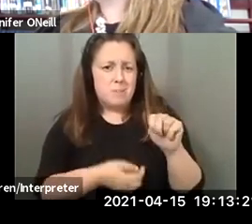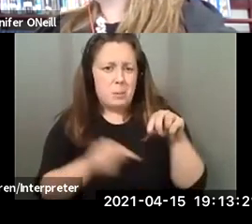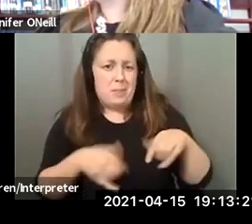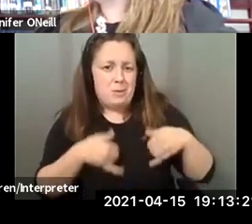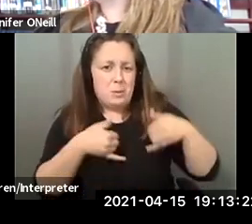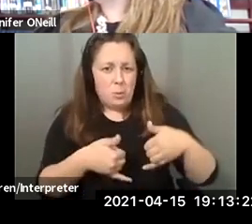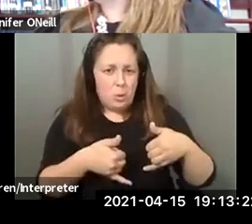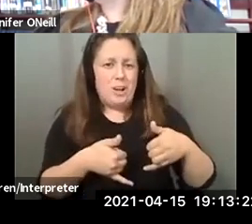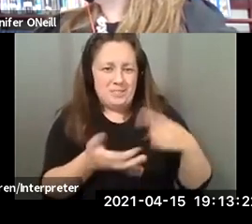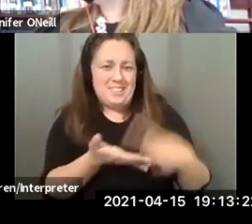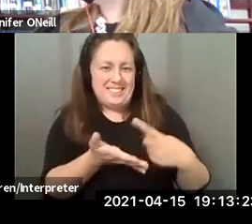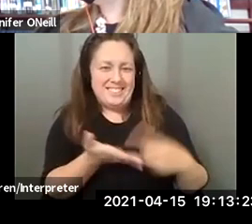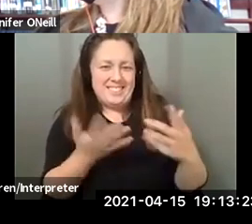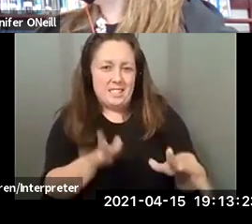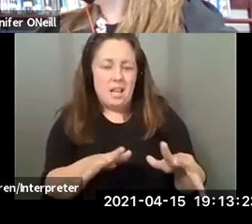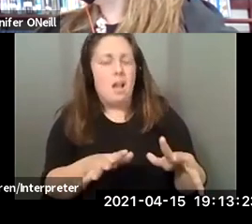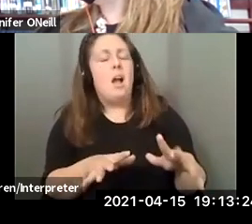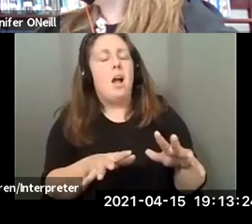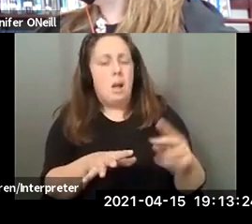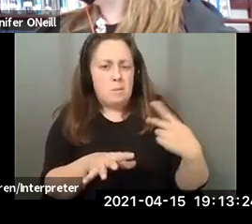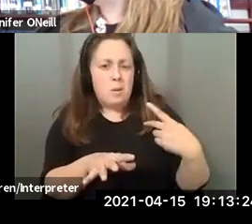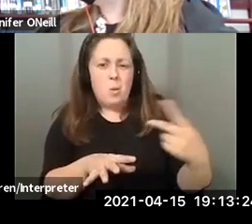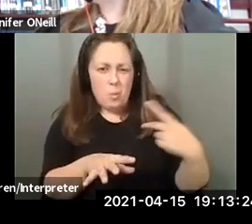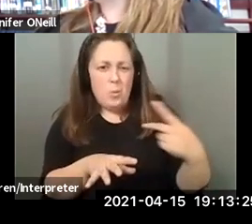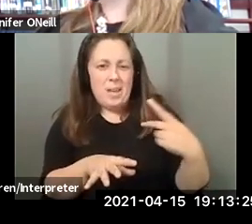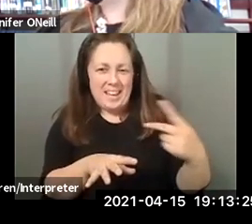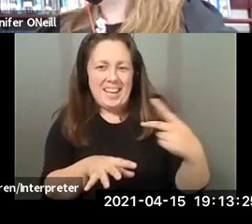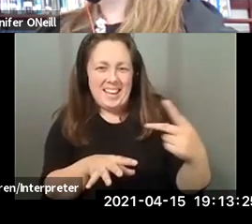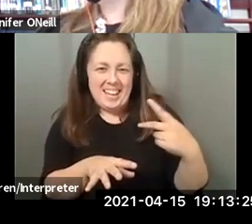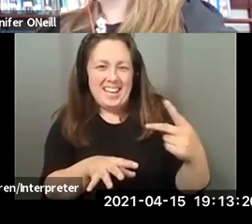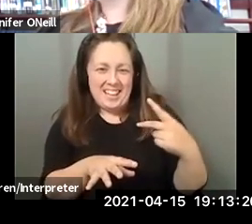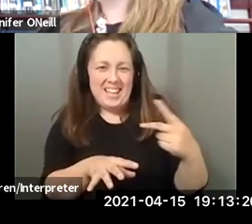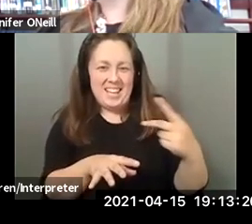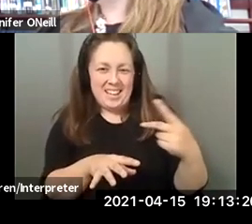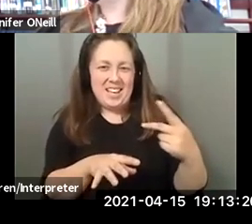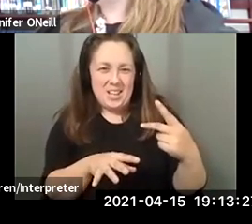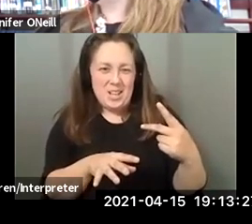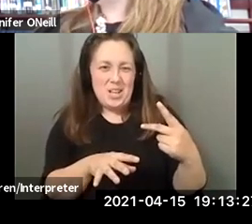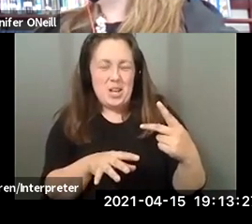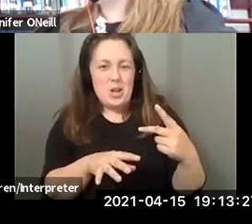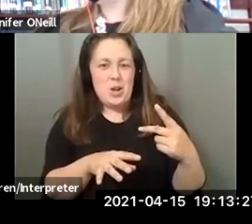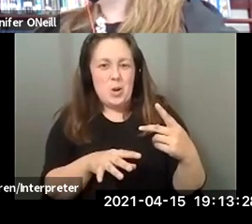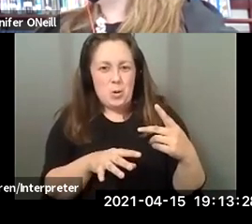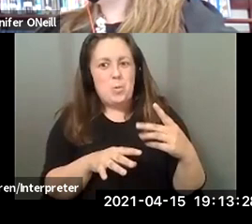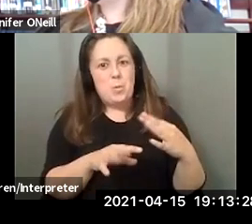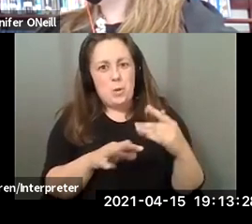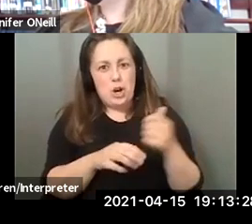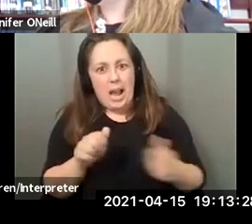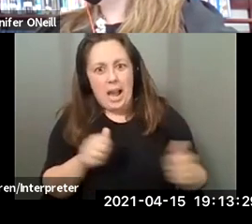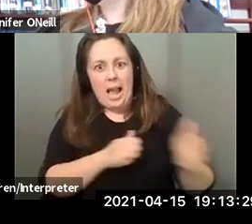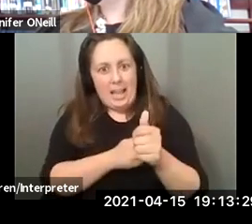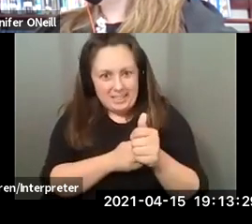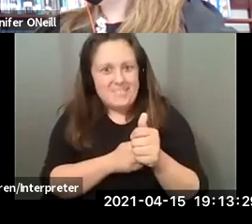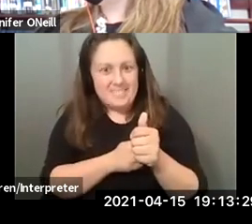And I think that we were ahead of the curve, right? That in no other time in our sort